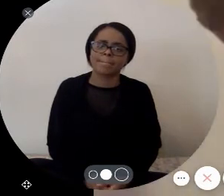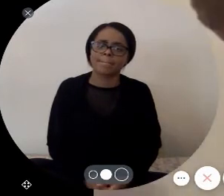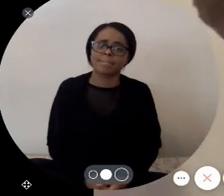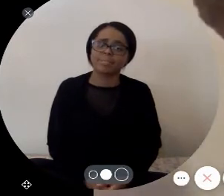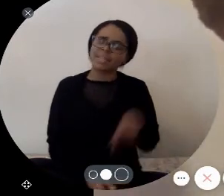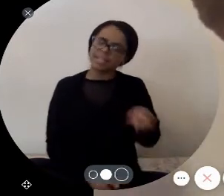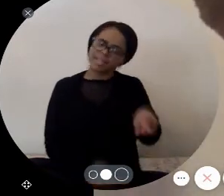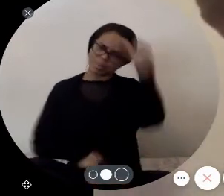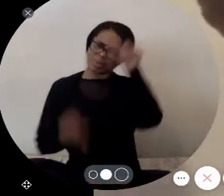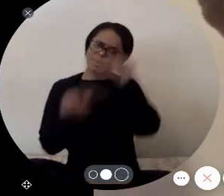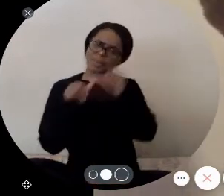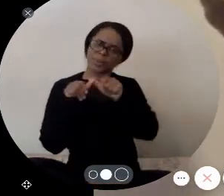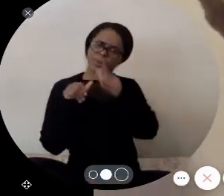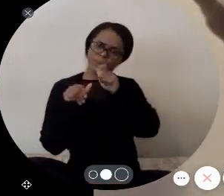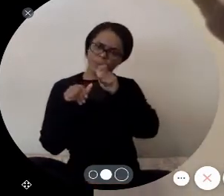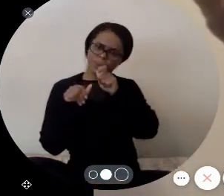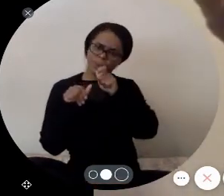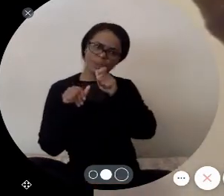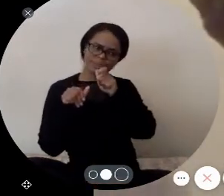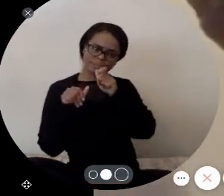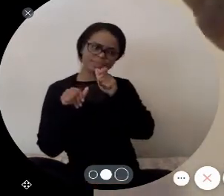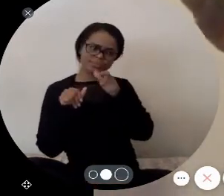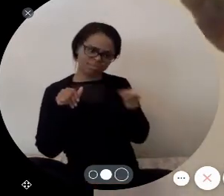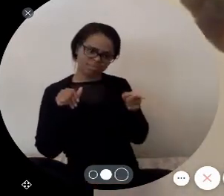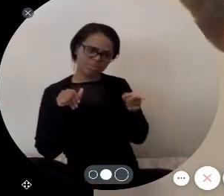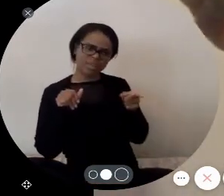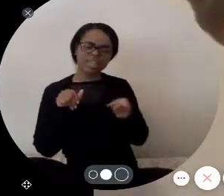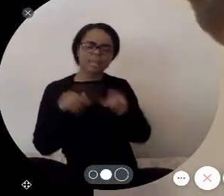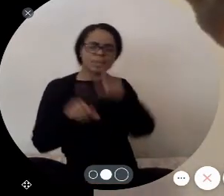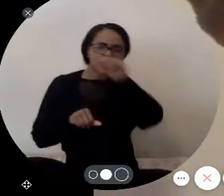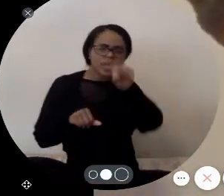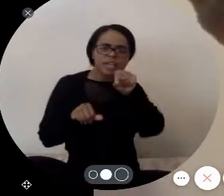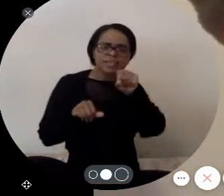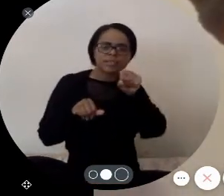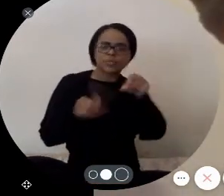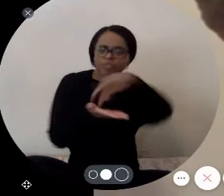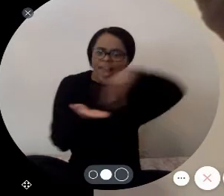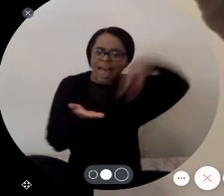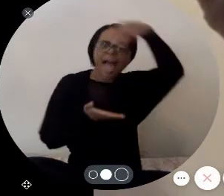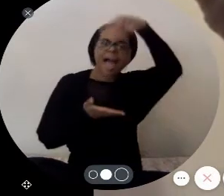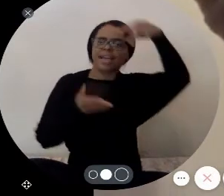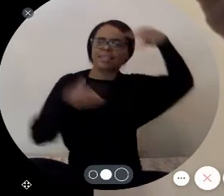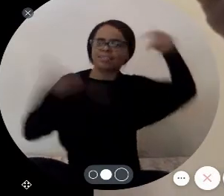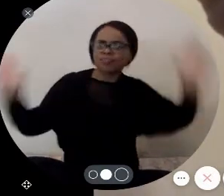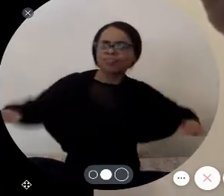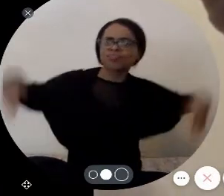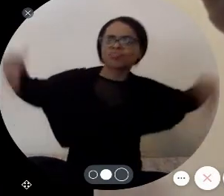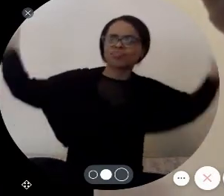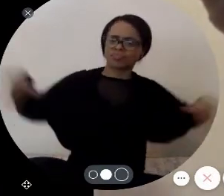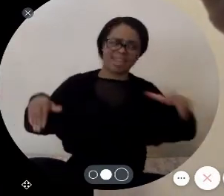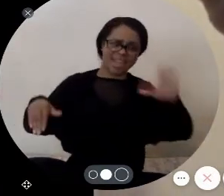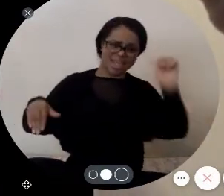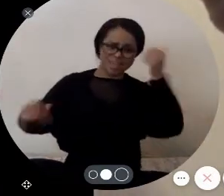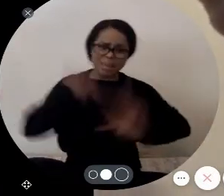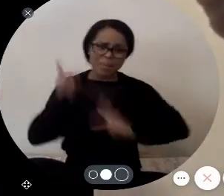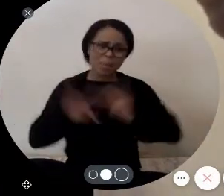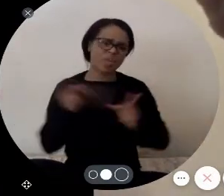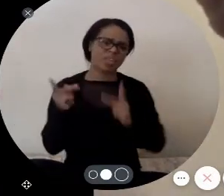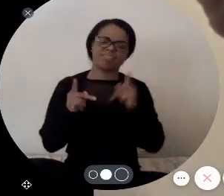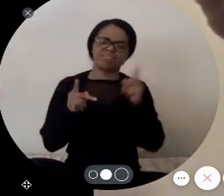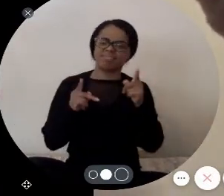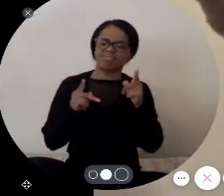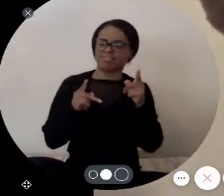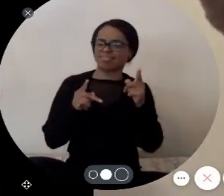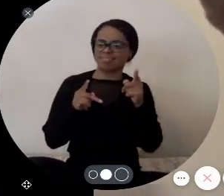She remembered who she was and that she loved to fly. As the doubt of others fell away, she rose into